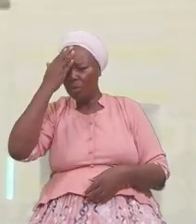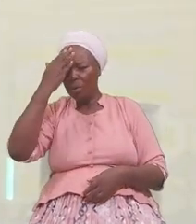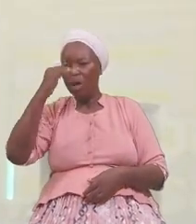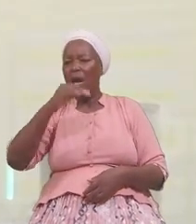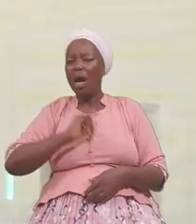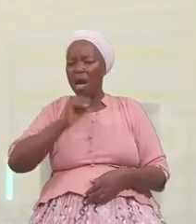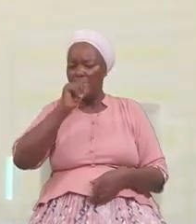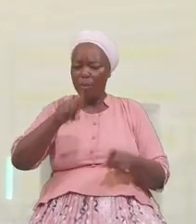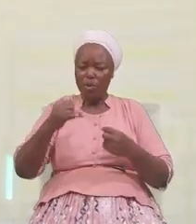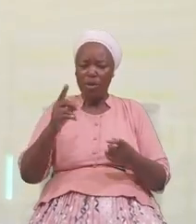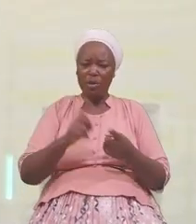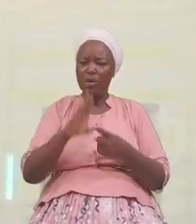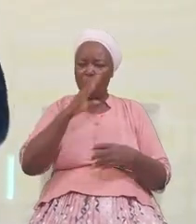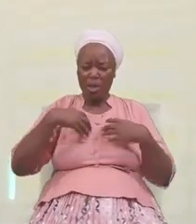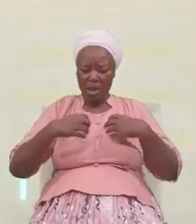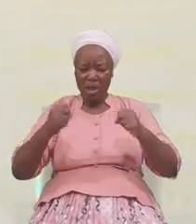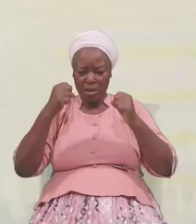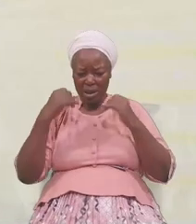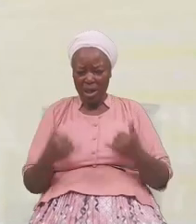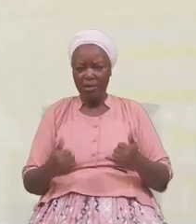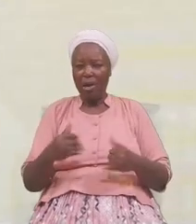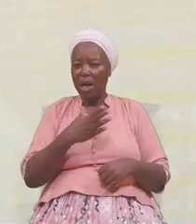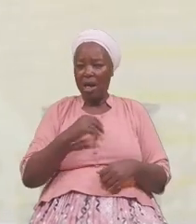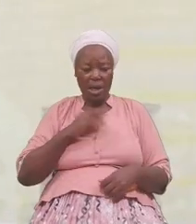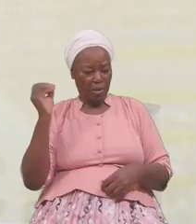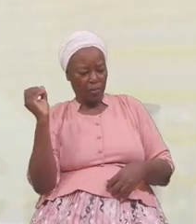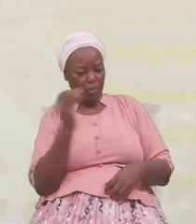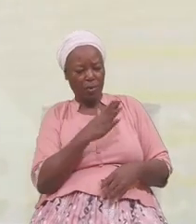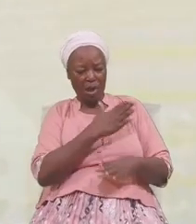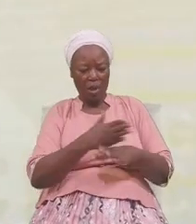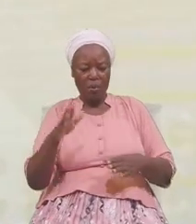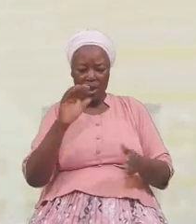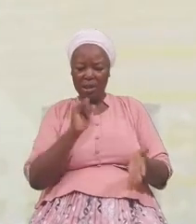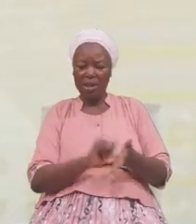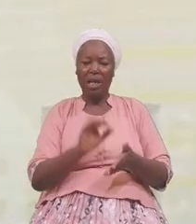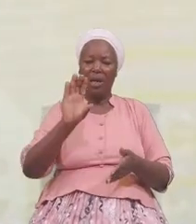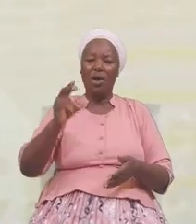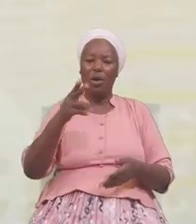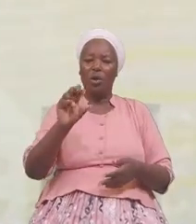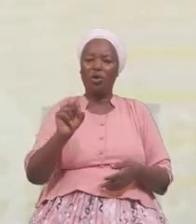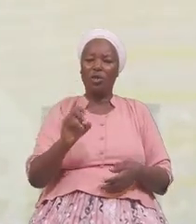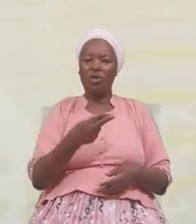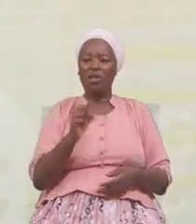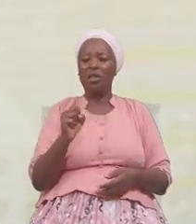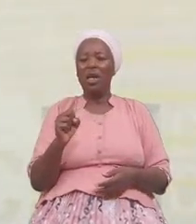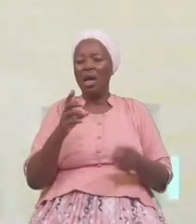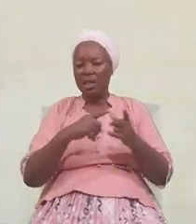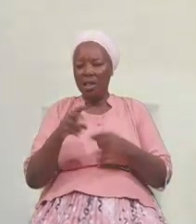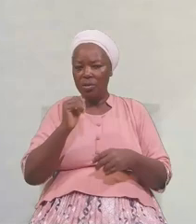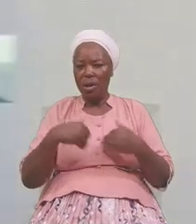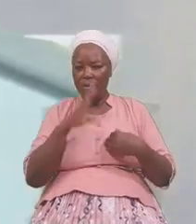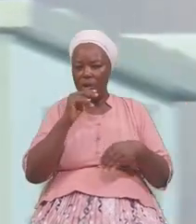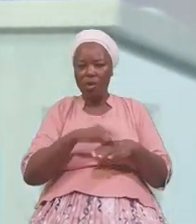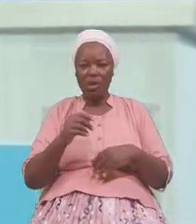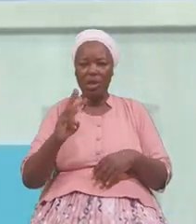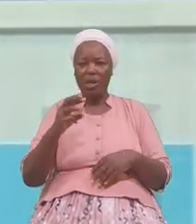am going to be healed now, and I cast the crutches aside. You've been on a